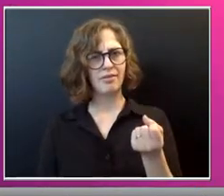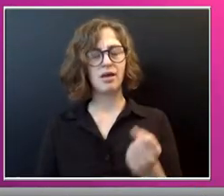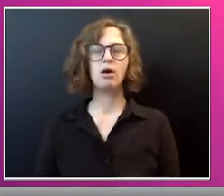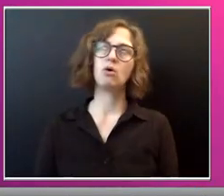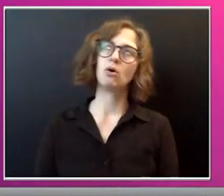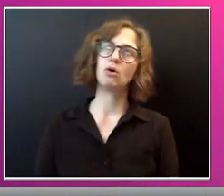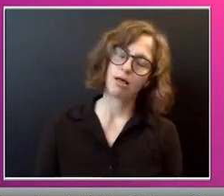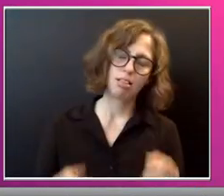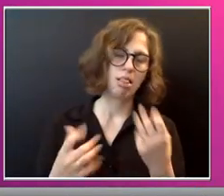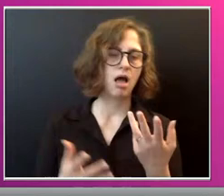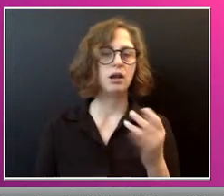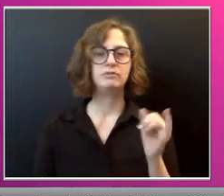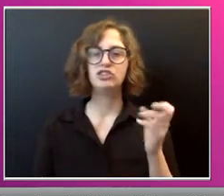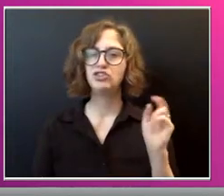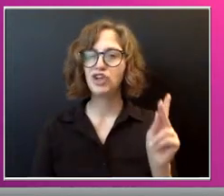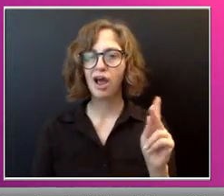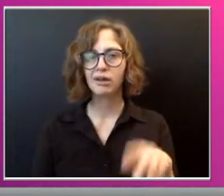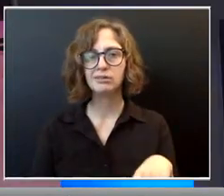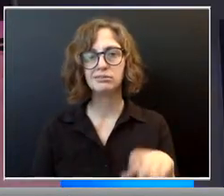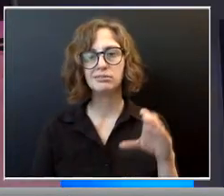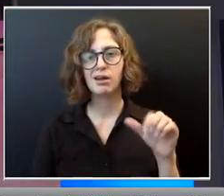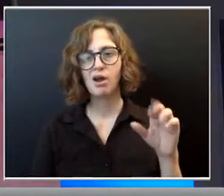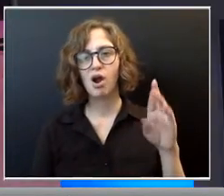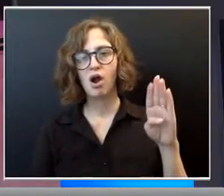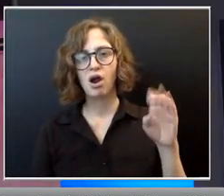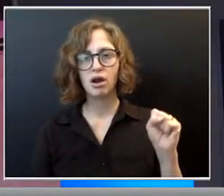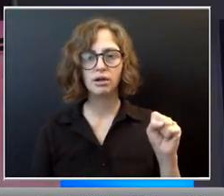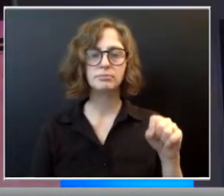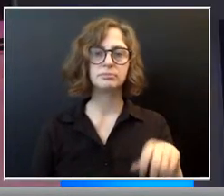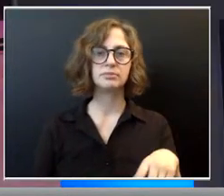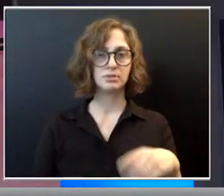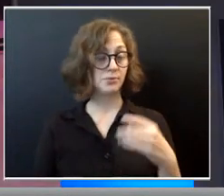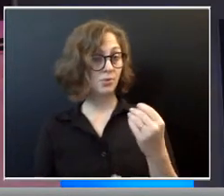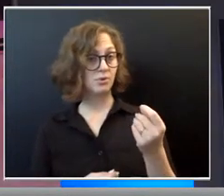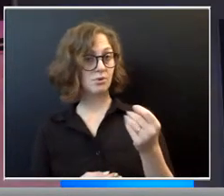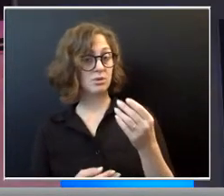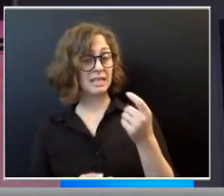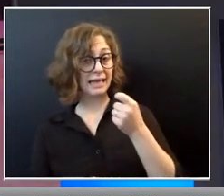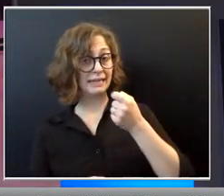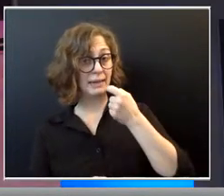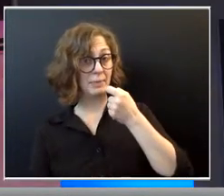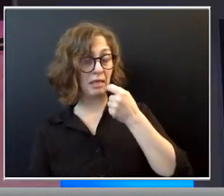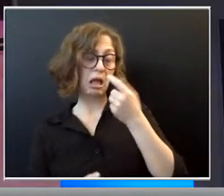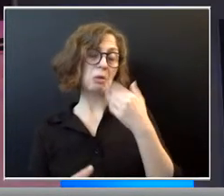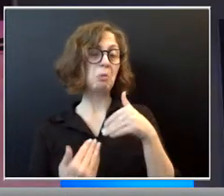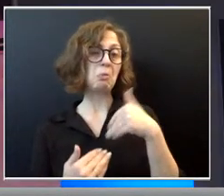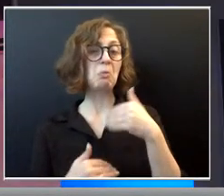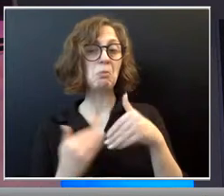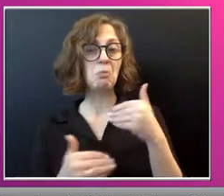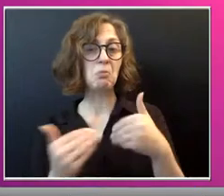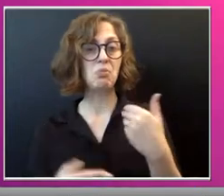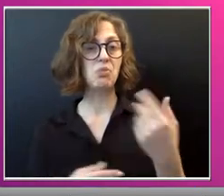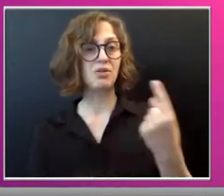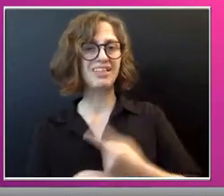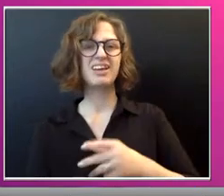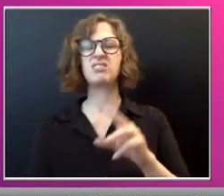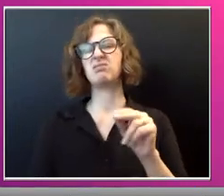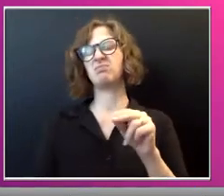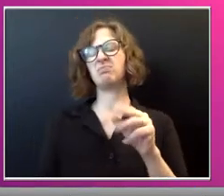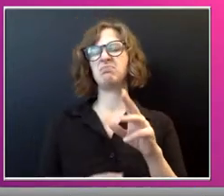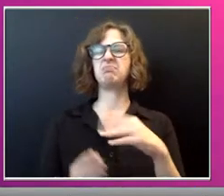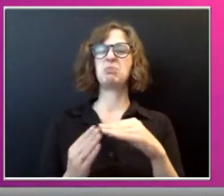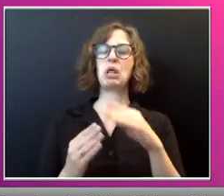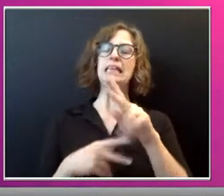and processed foods. Like nibbling throughout the day that surprised you once you had to write it down? Just the more the types of foods I was